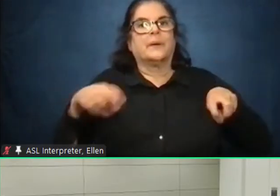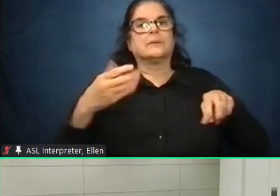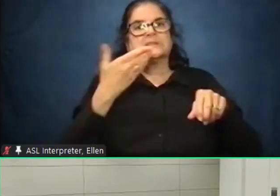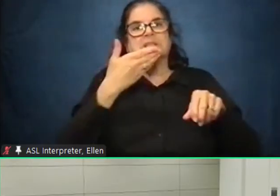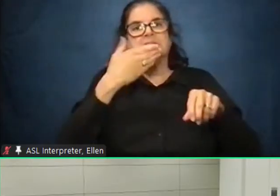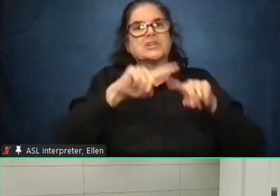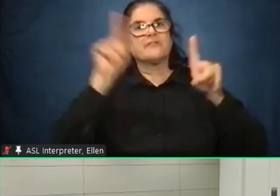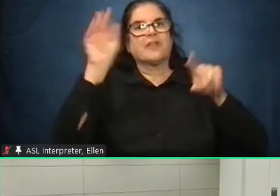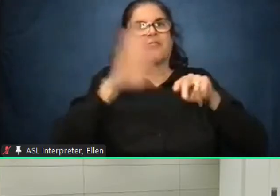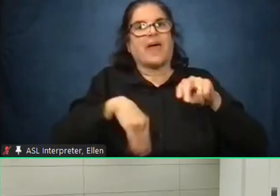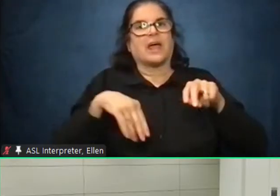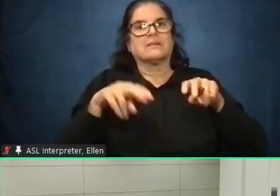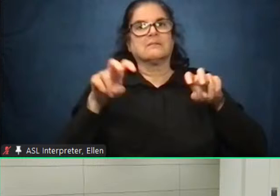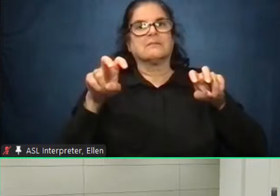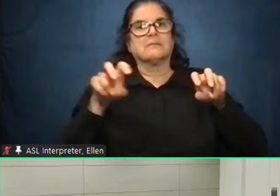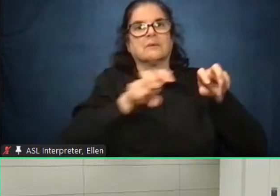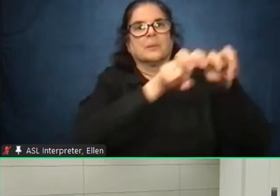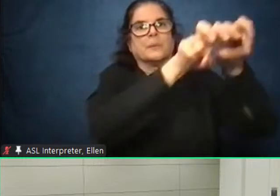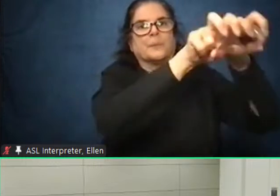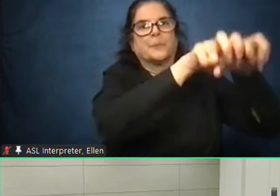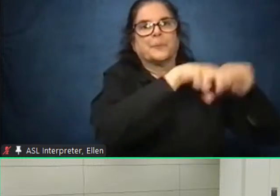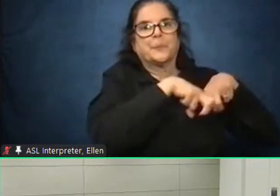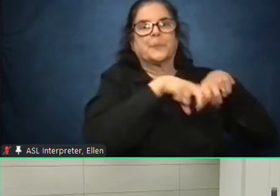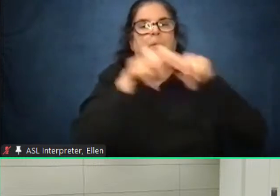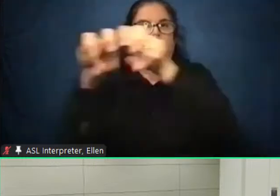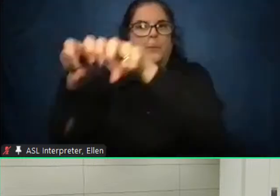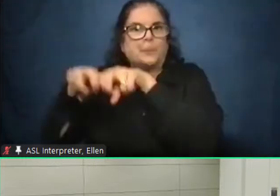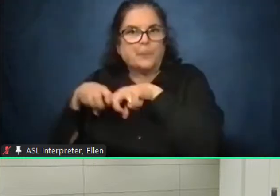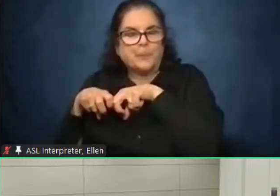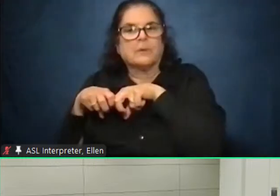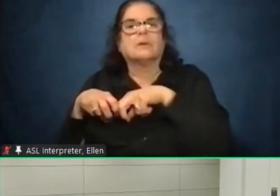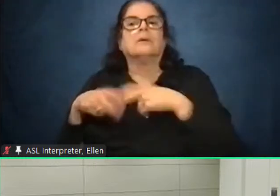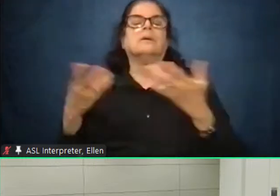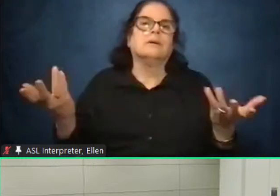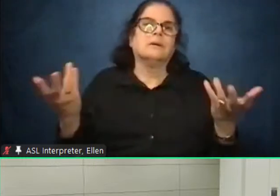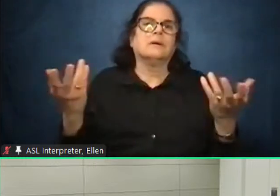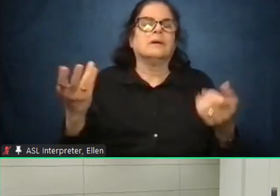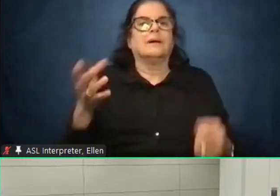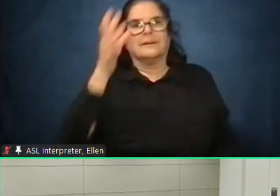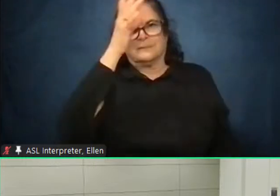gentleman that definitely needed to sit. You could see it, but